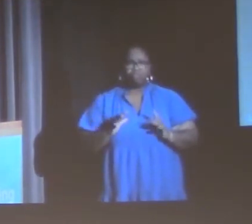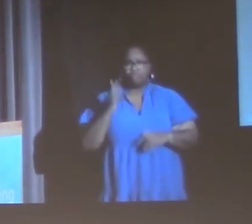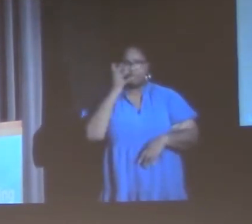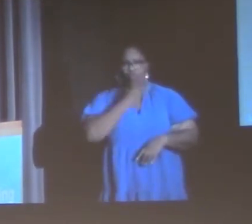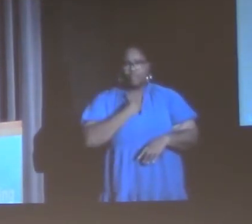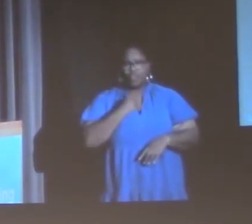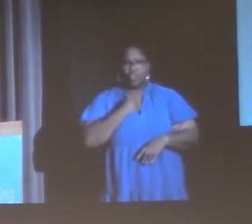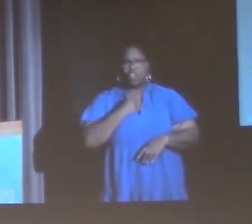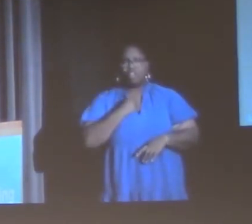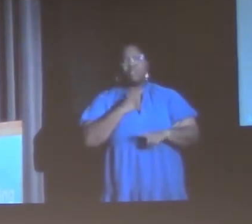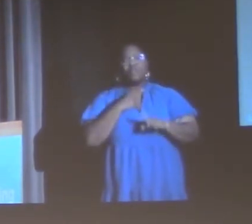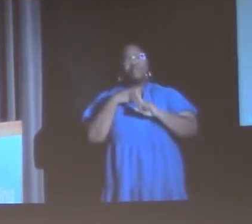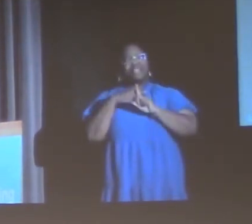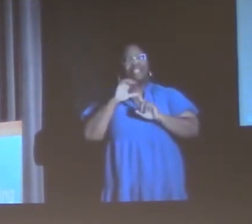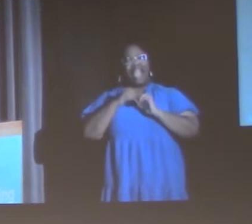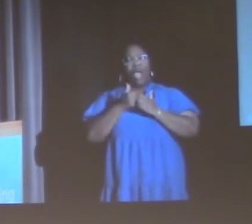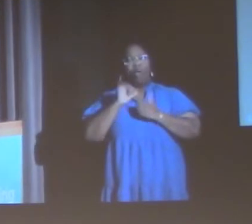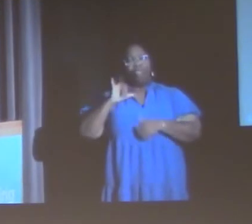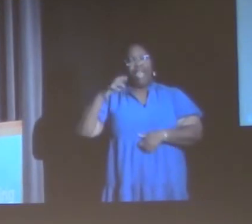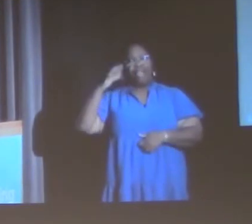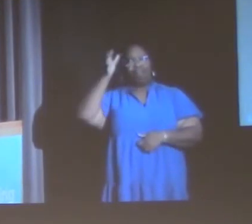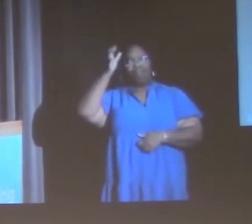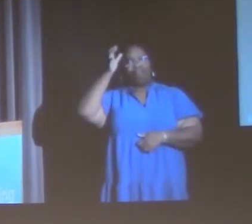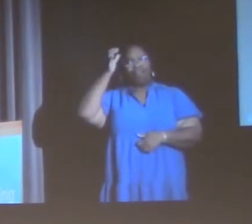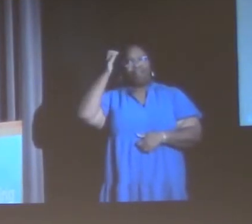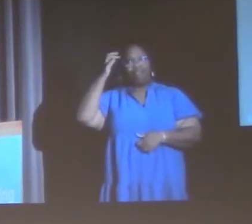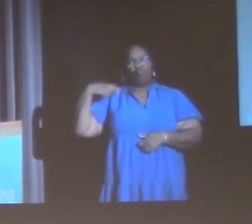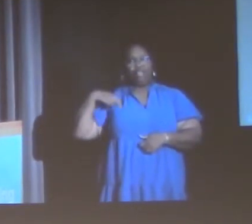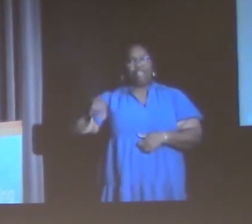ideology spread so fast and